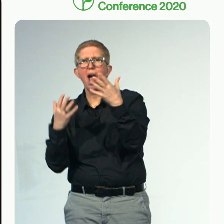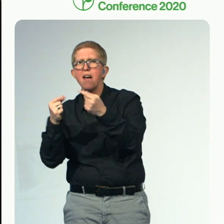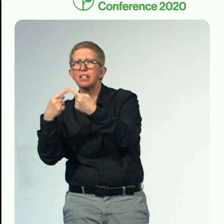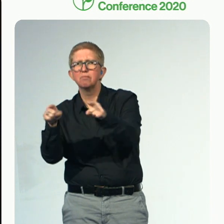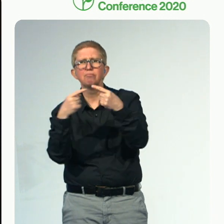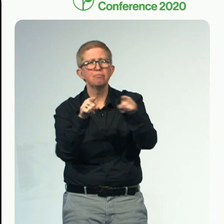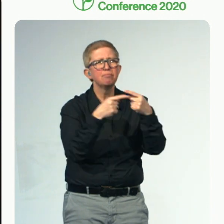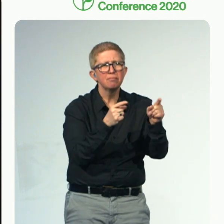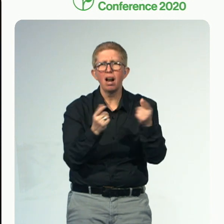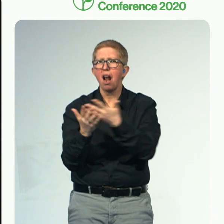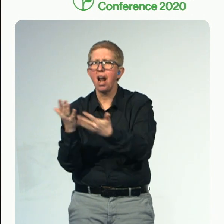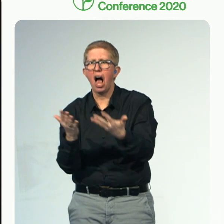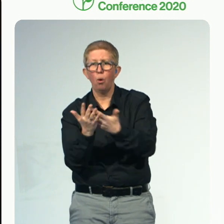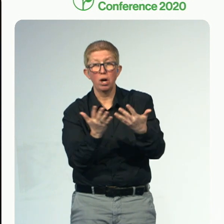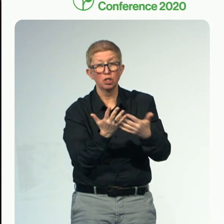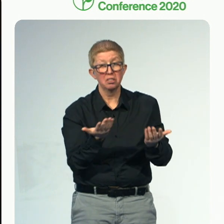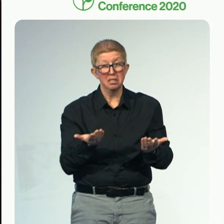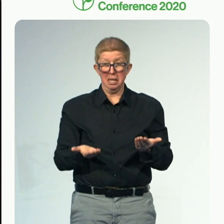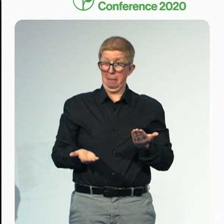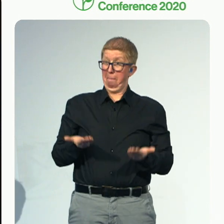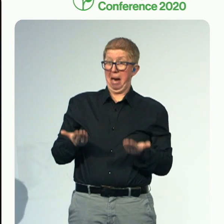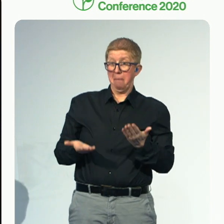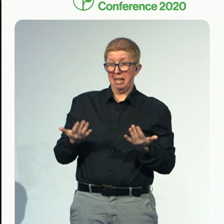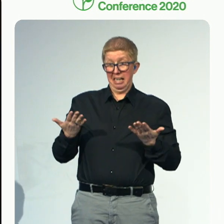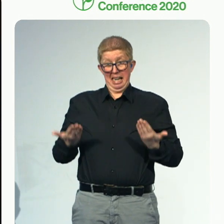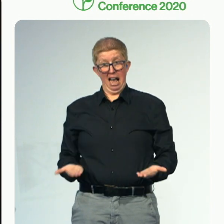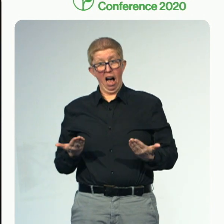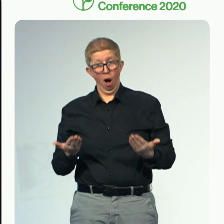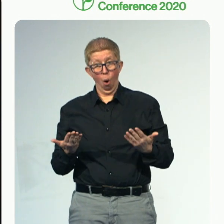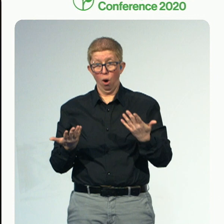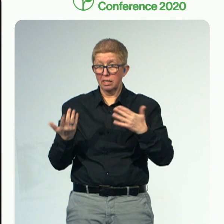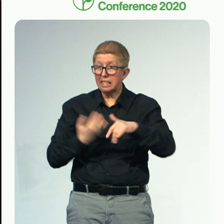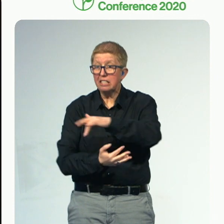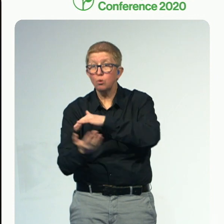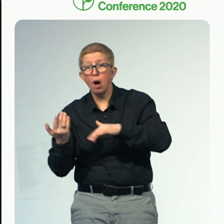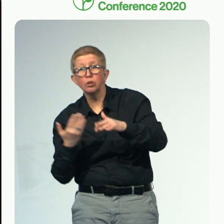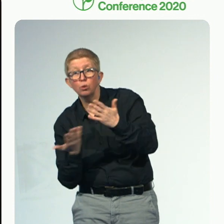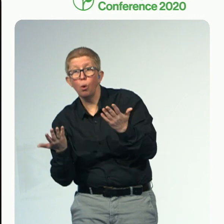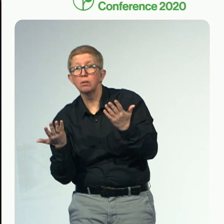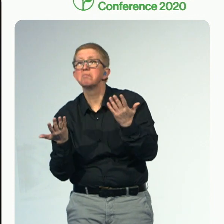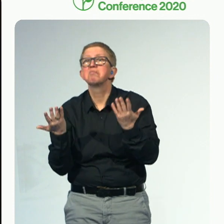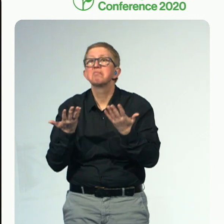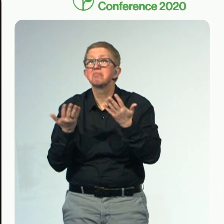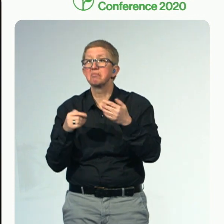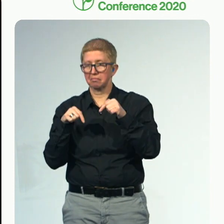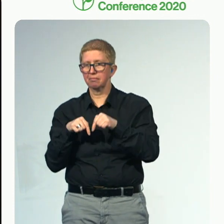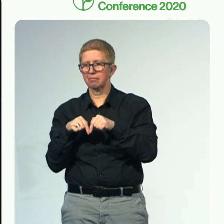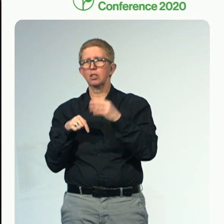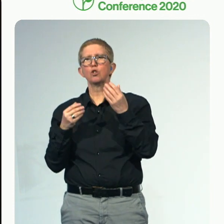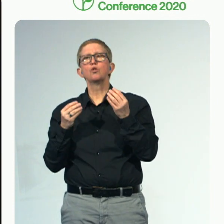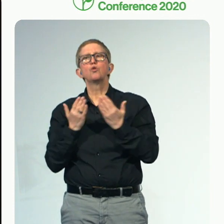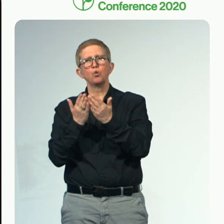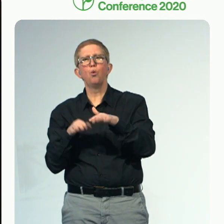that it's at the present state it's necessary to have also trainings out of schools to get